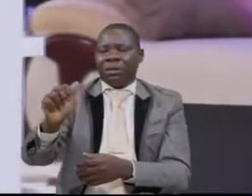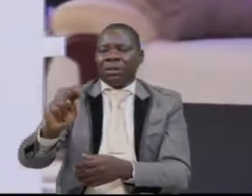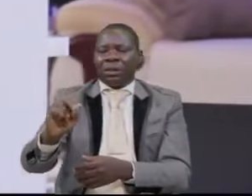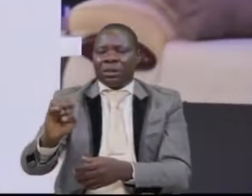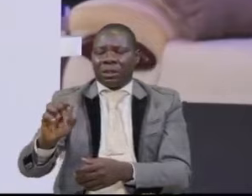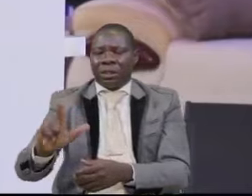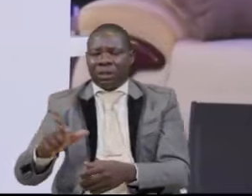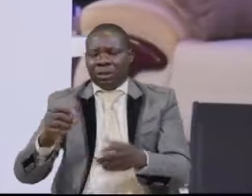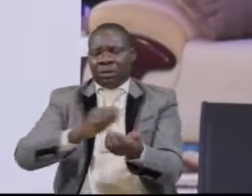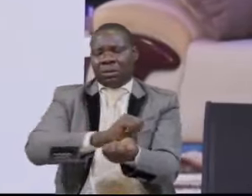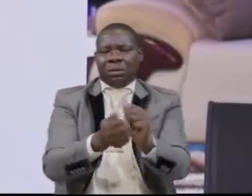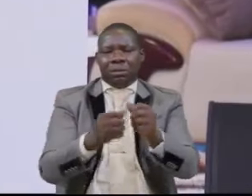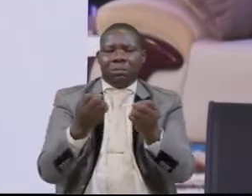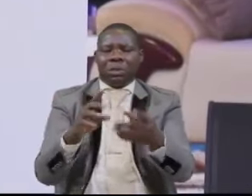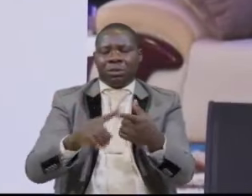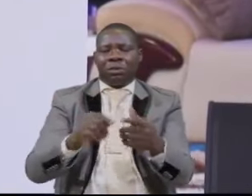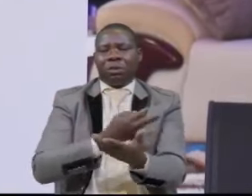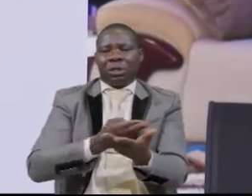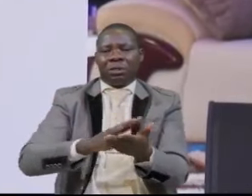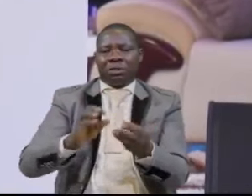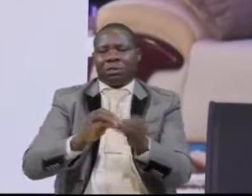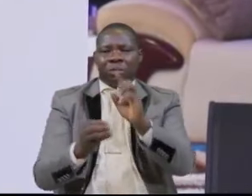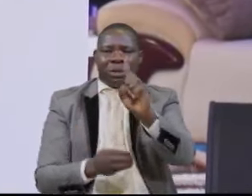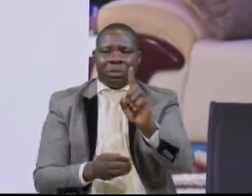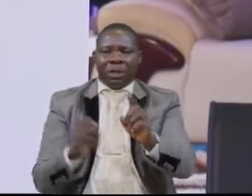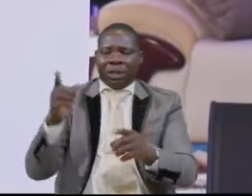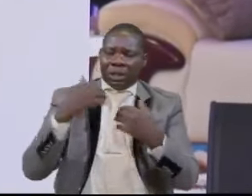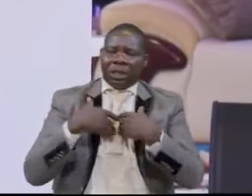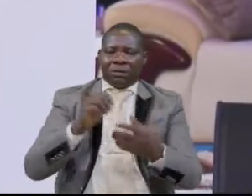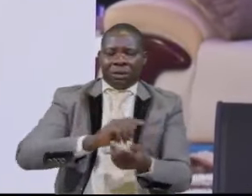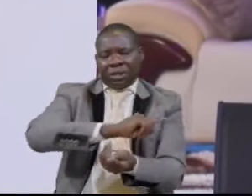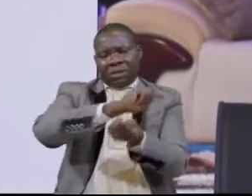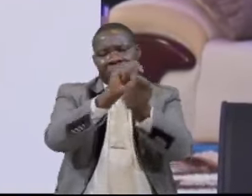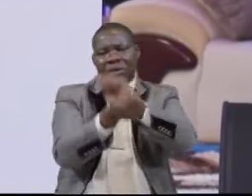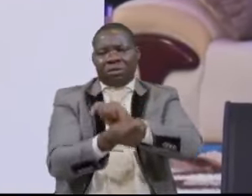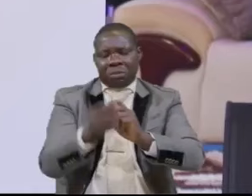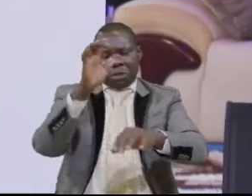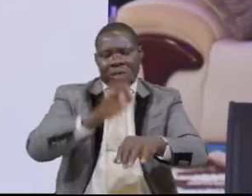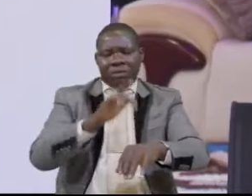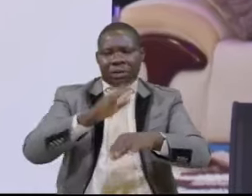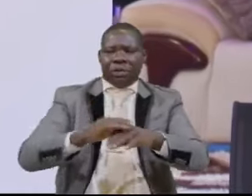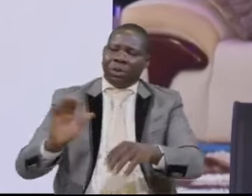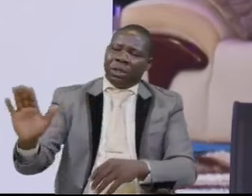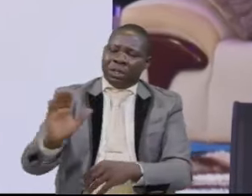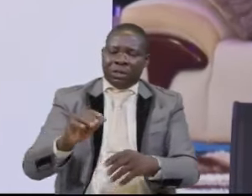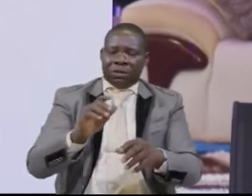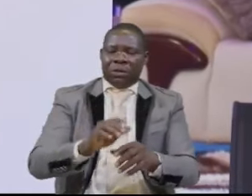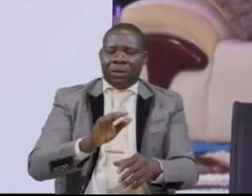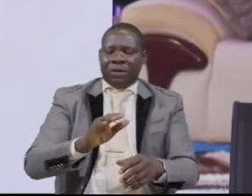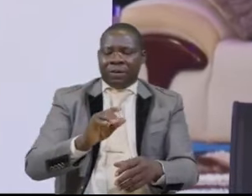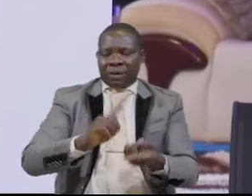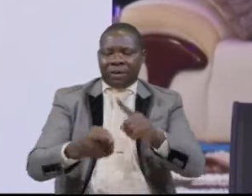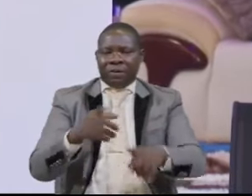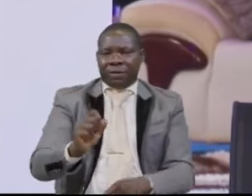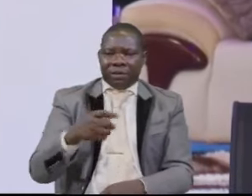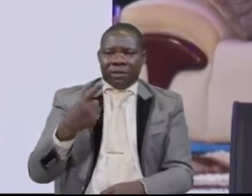Number one, he had a transforming effect on his friends, on Shadrach, Meshach, and Abednego. And